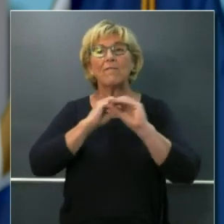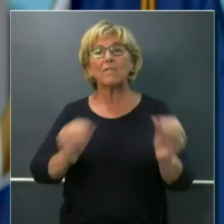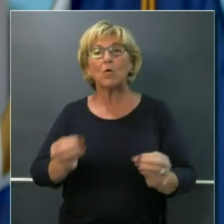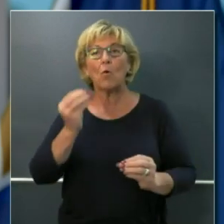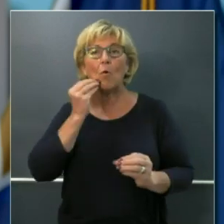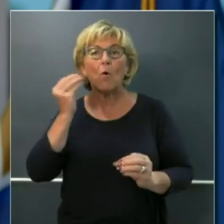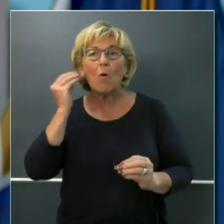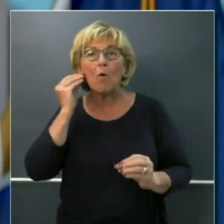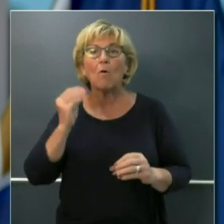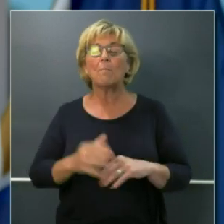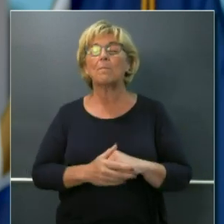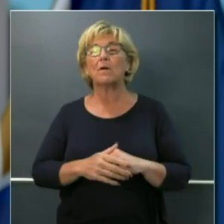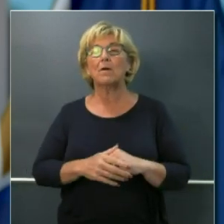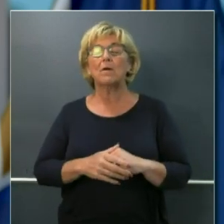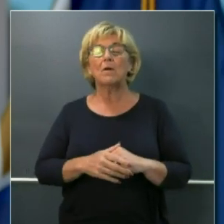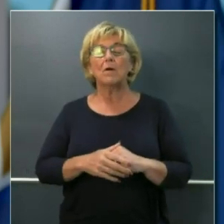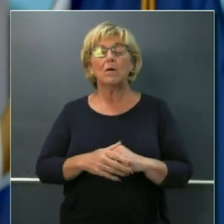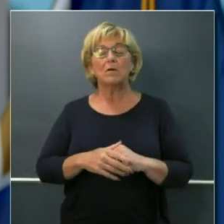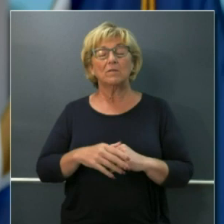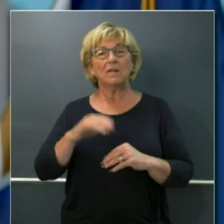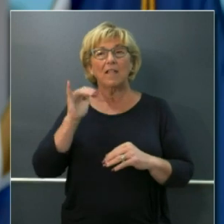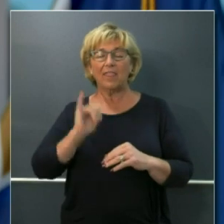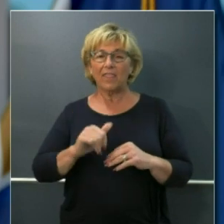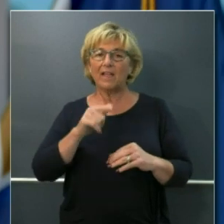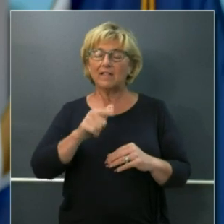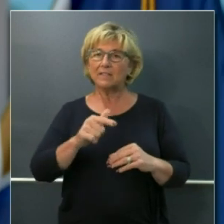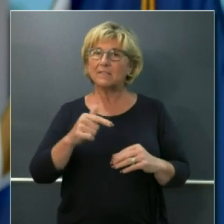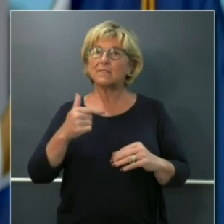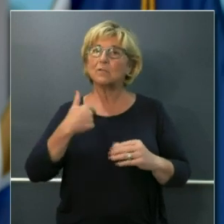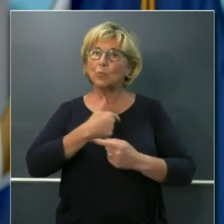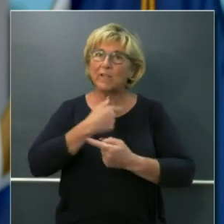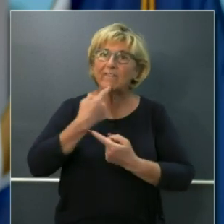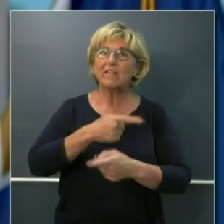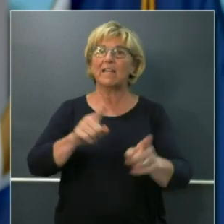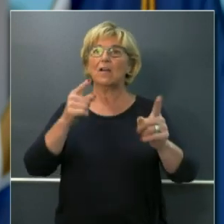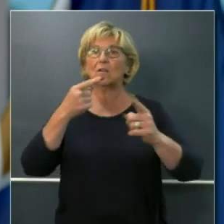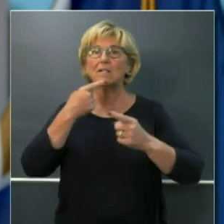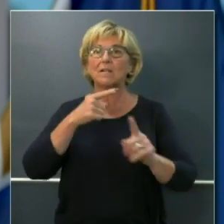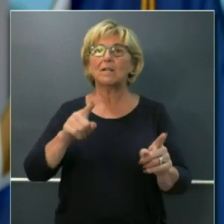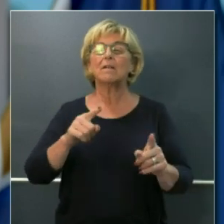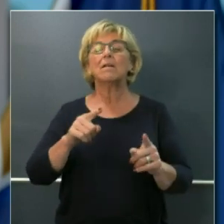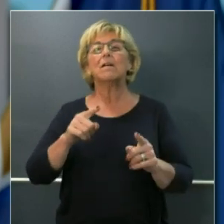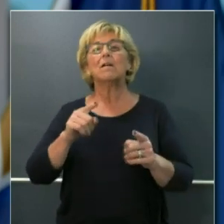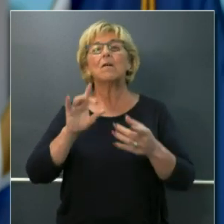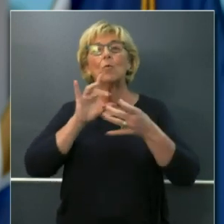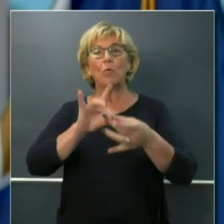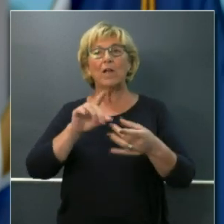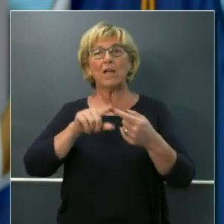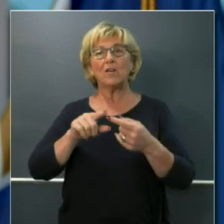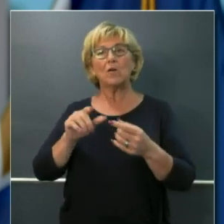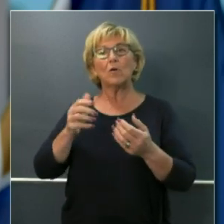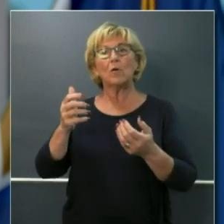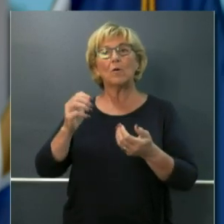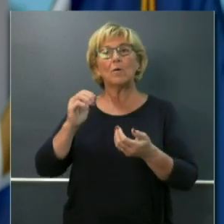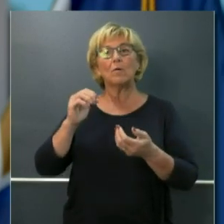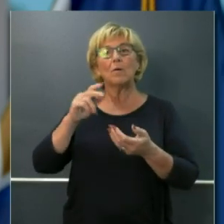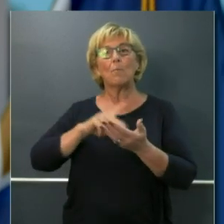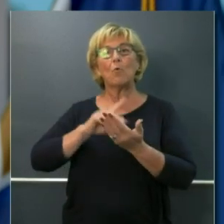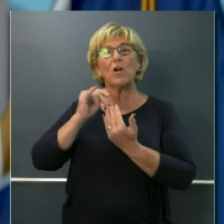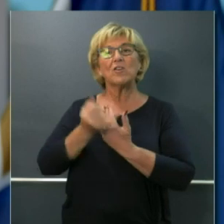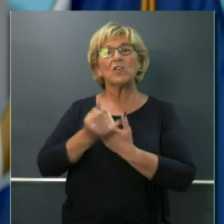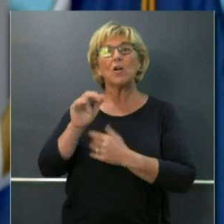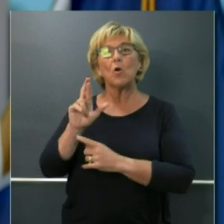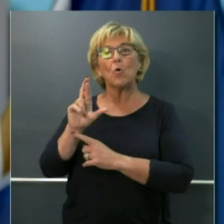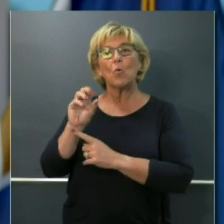population that we have, as you know, advanced a series of announcements, particularly Project Room Key, partnership with FEMA to